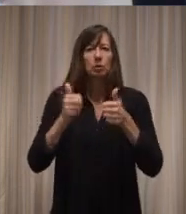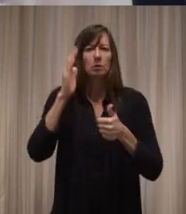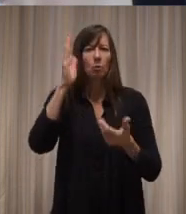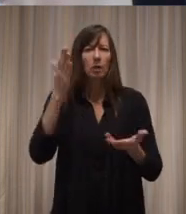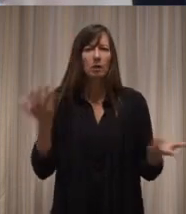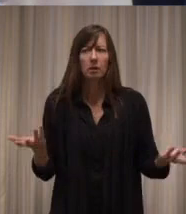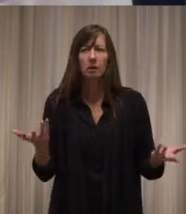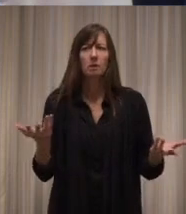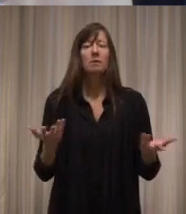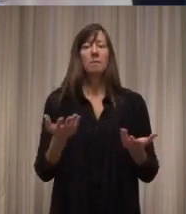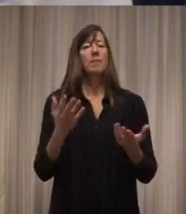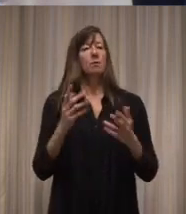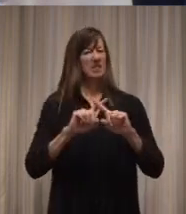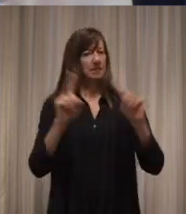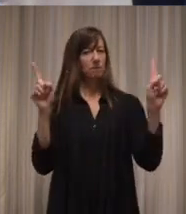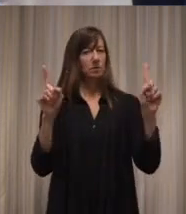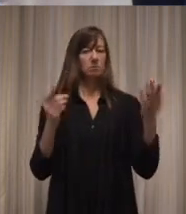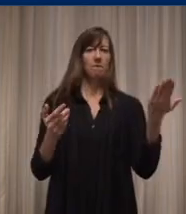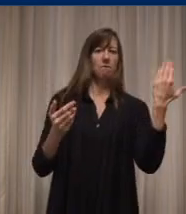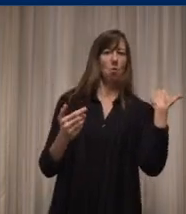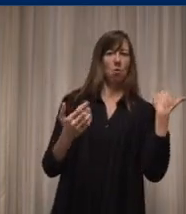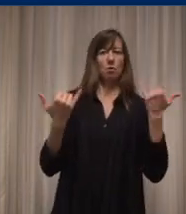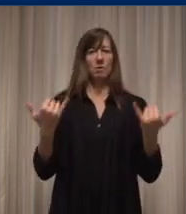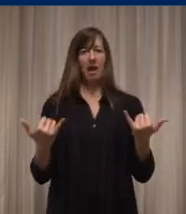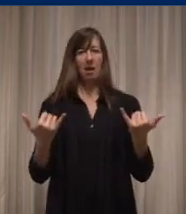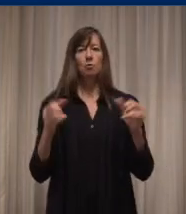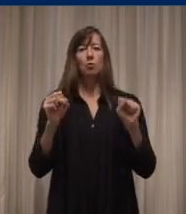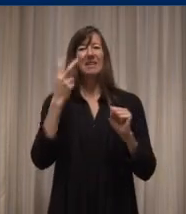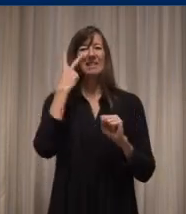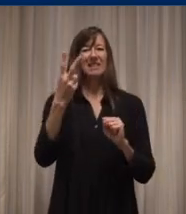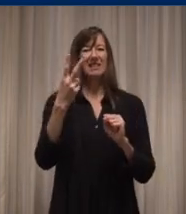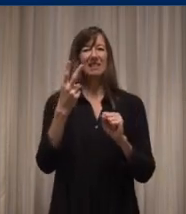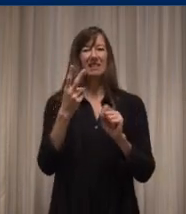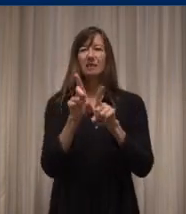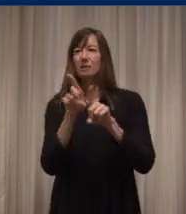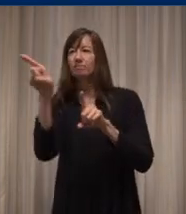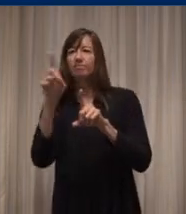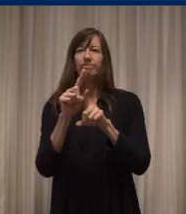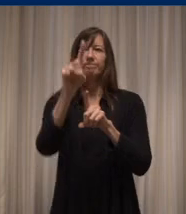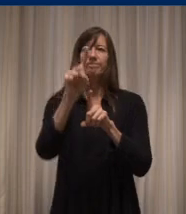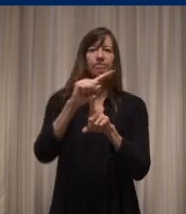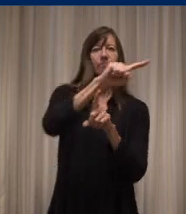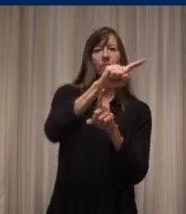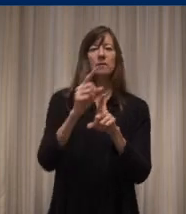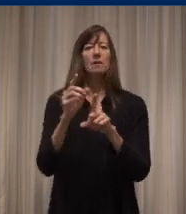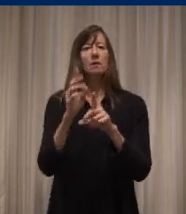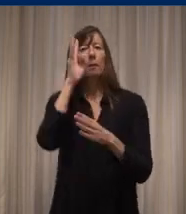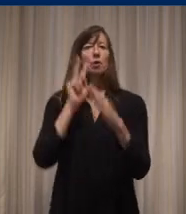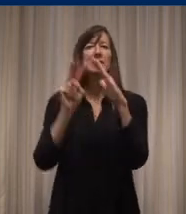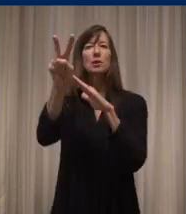that means, you can see in those projection arrows. And what those arrows really mean, I know that sometimes